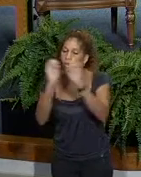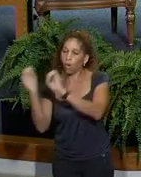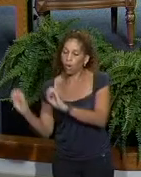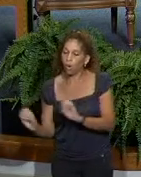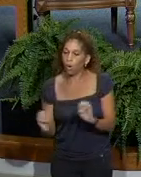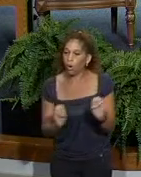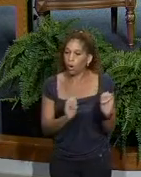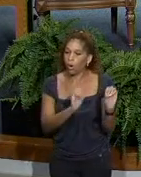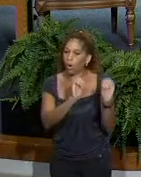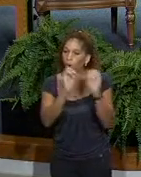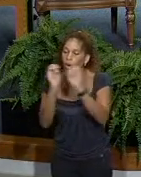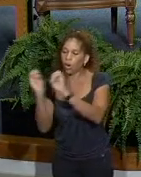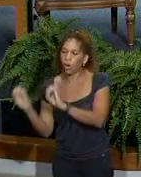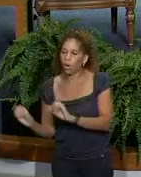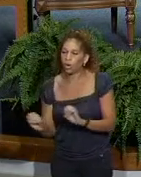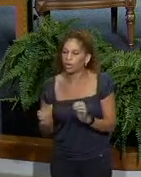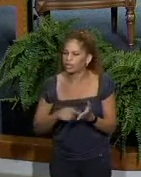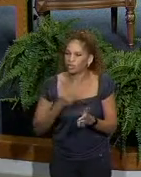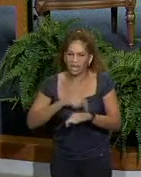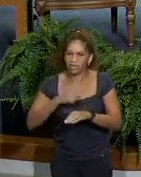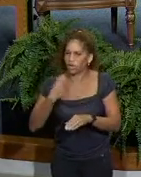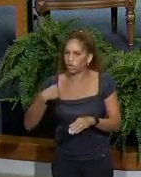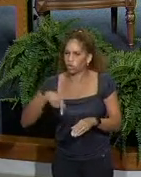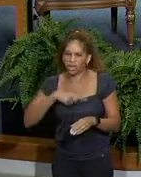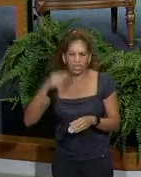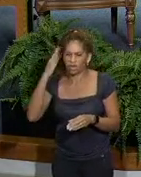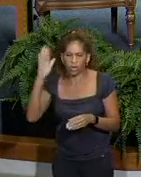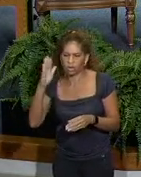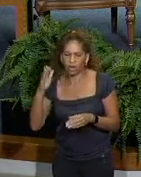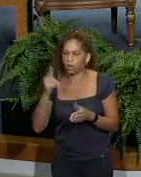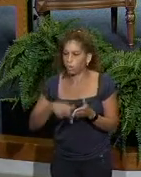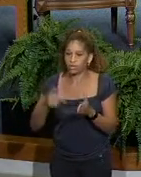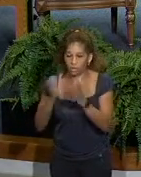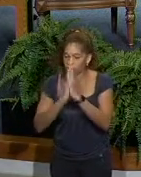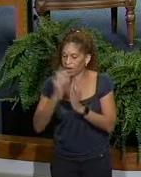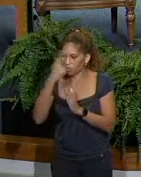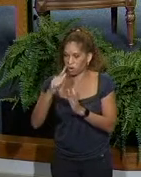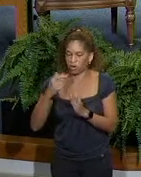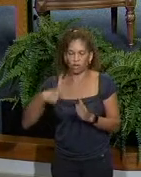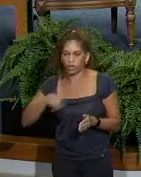Sometimes you don't know what to pray for, and you gotta just say, oh.